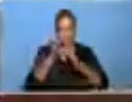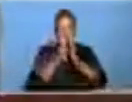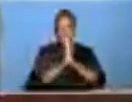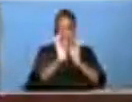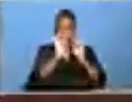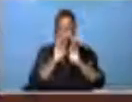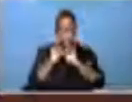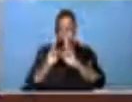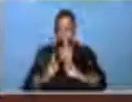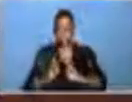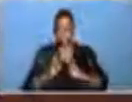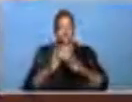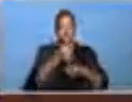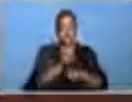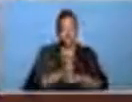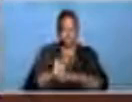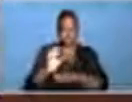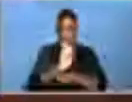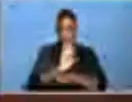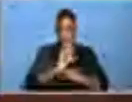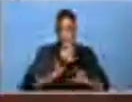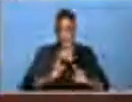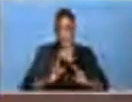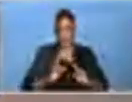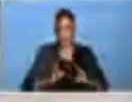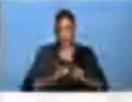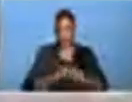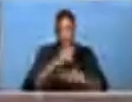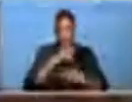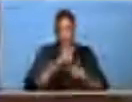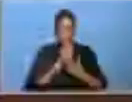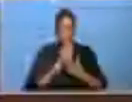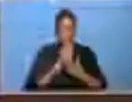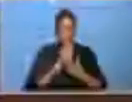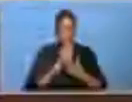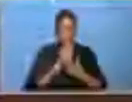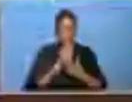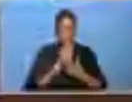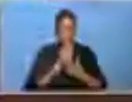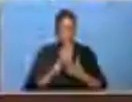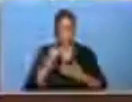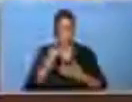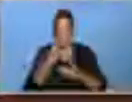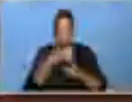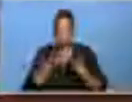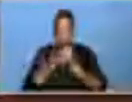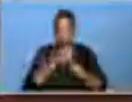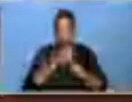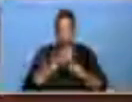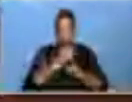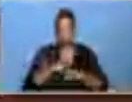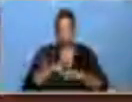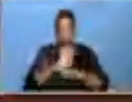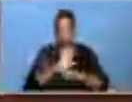questions. Get your answers. We got a panel of experts here. It is not releasing people early because they come out